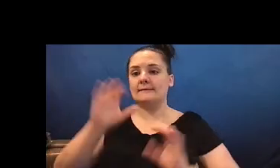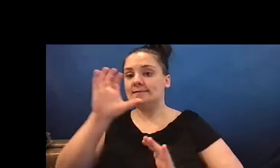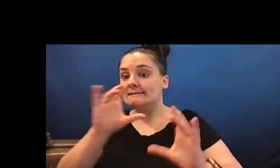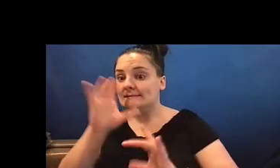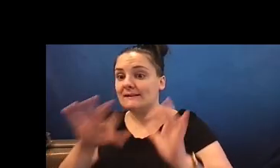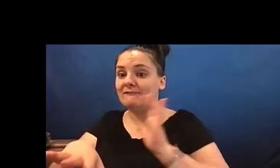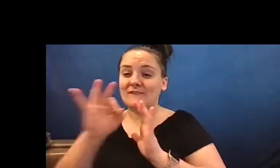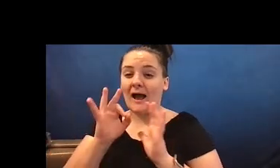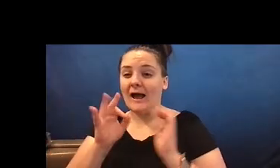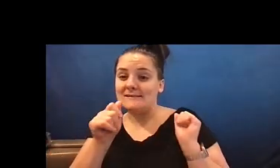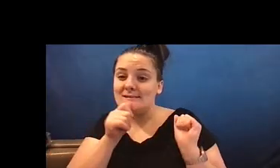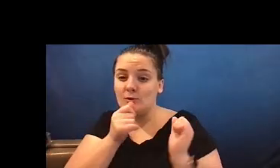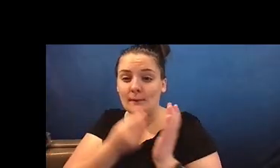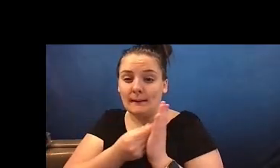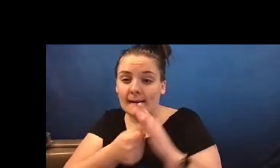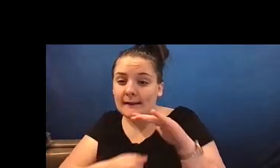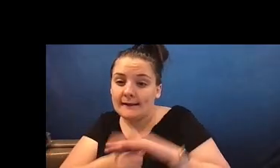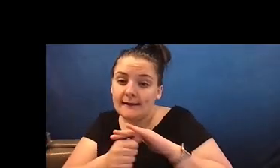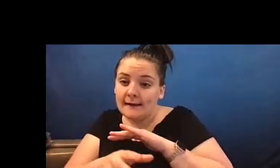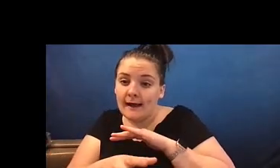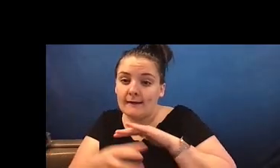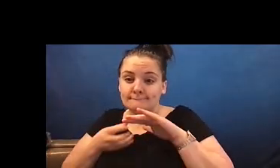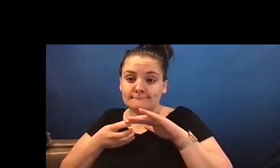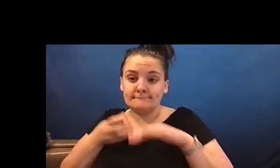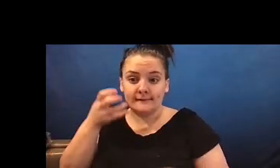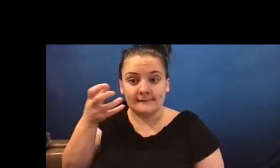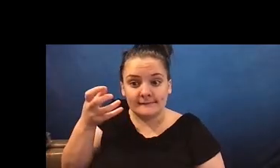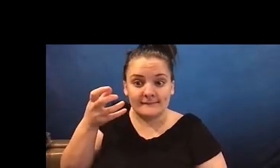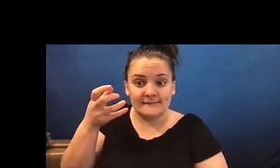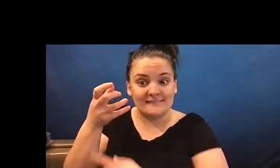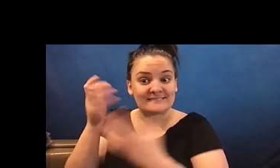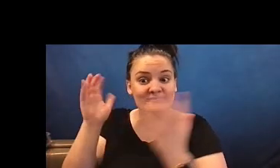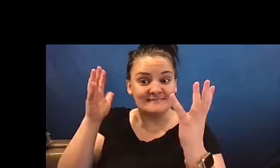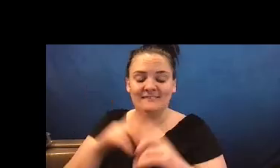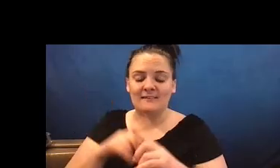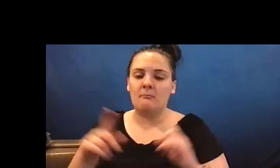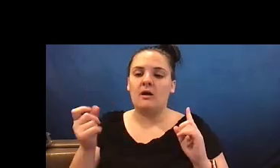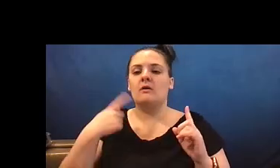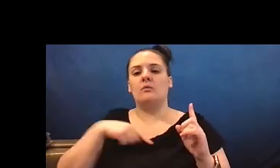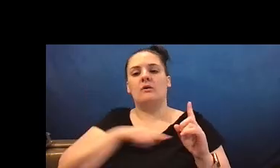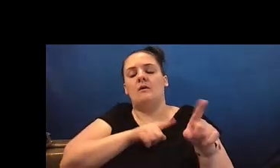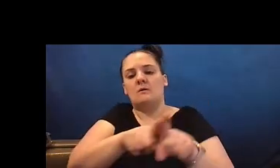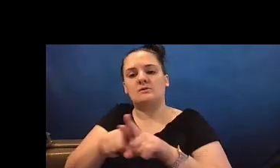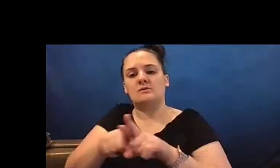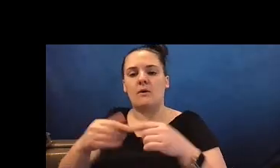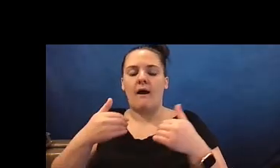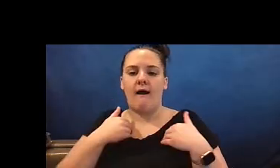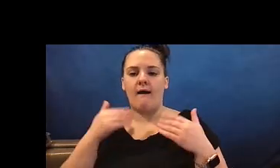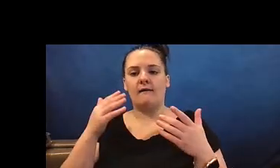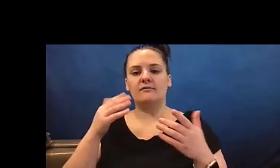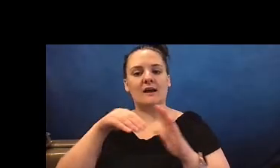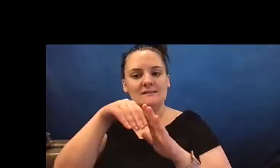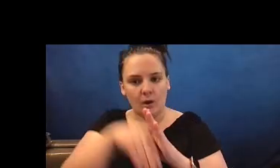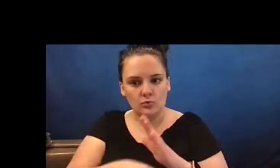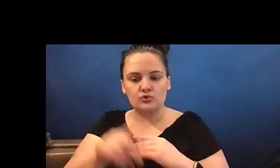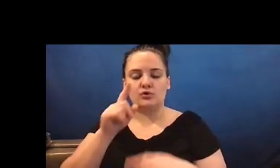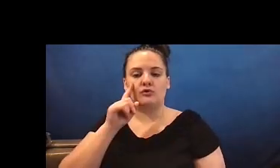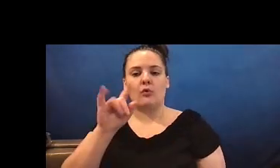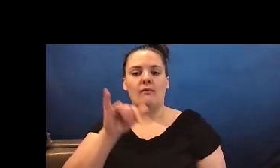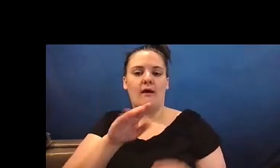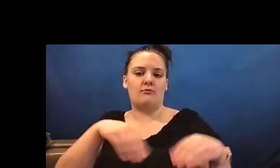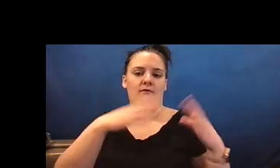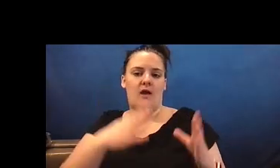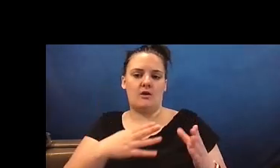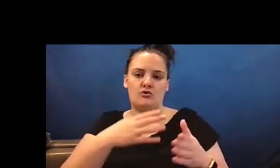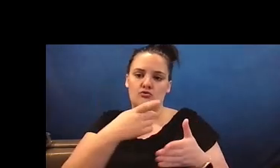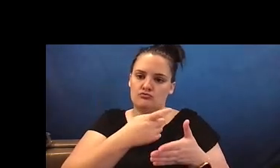and I know state-directed payments will help us, but we also face a downturn in terms of the provider rate,